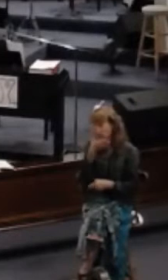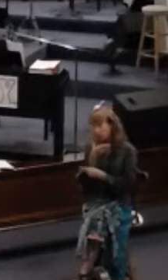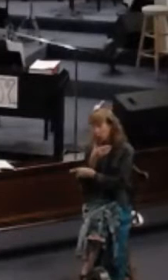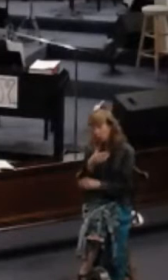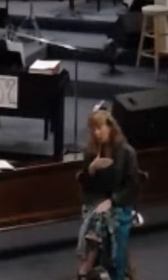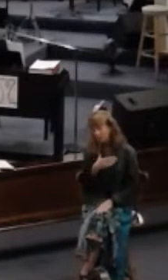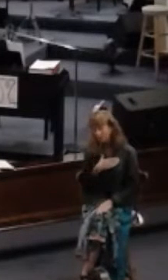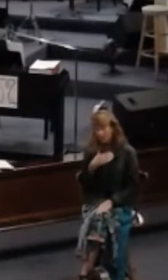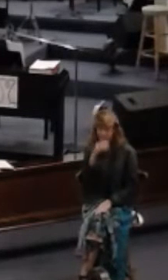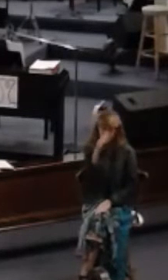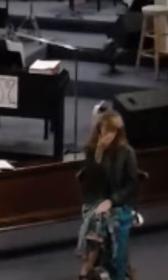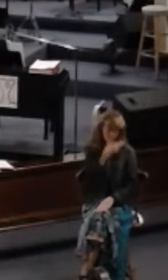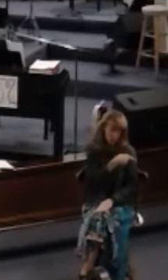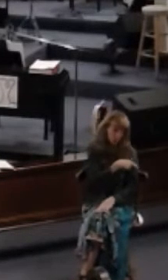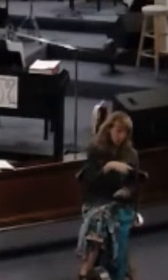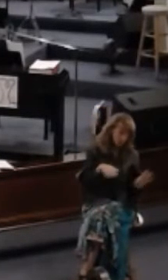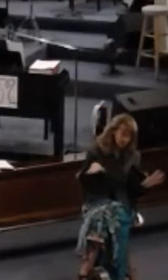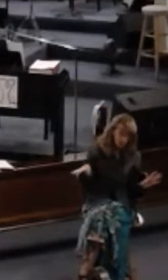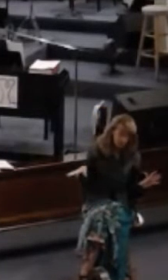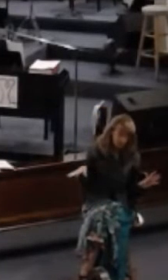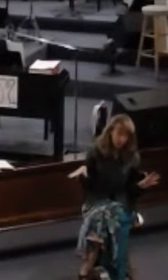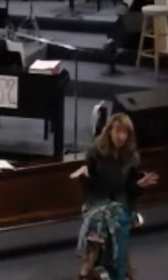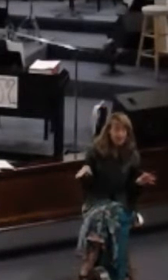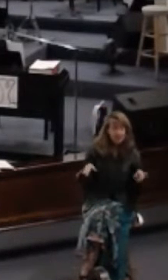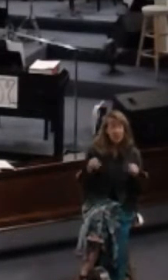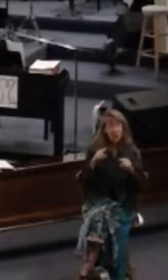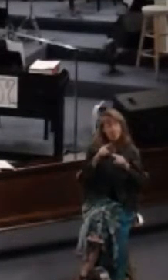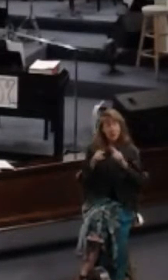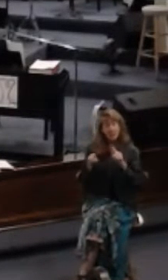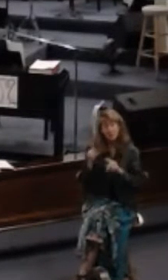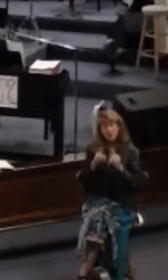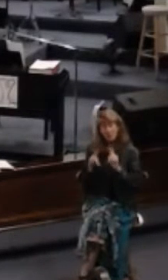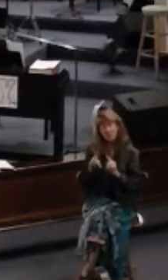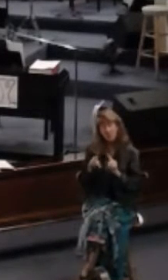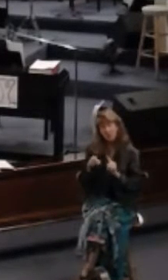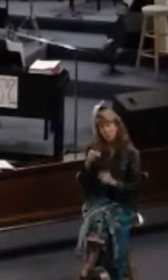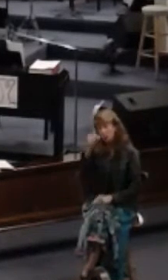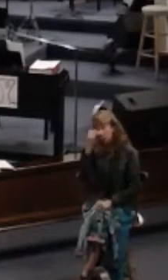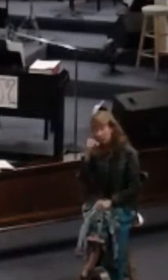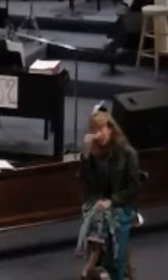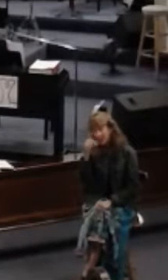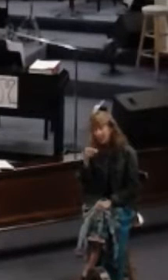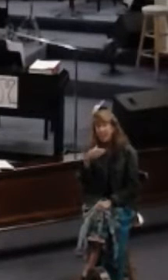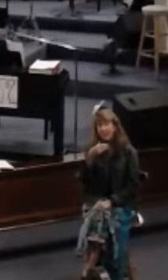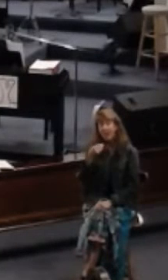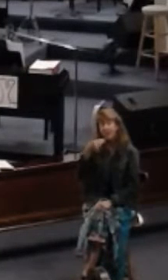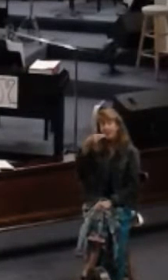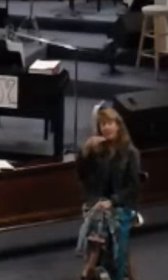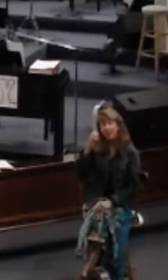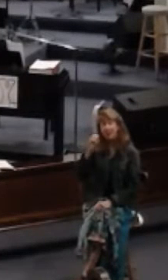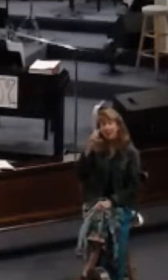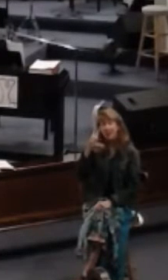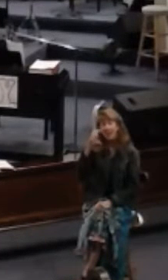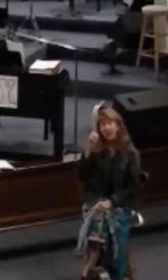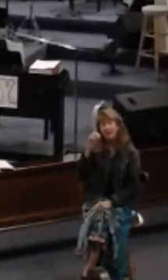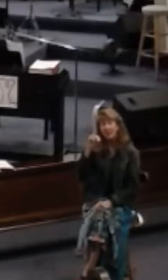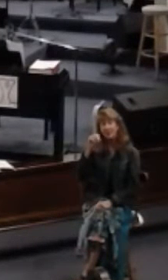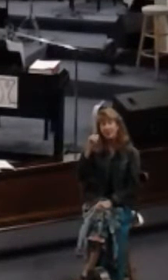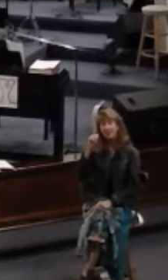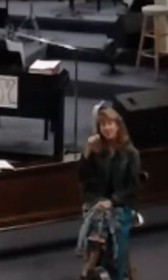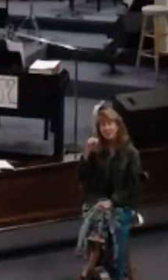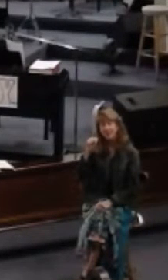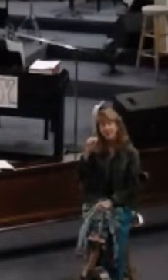been just an oversight. But frankly, the Hellenists, the Grecians, just didn't run in their circle. I